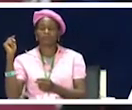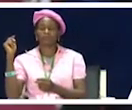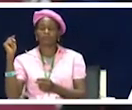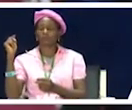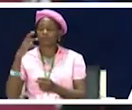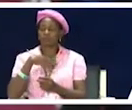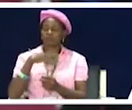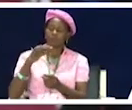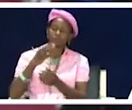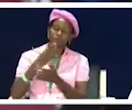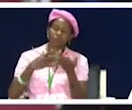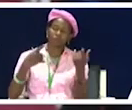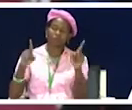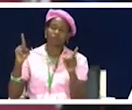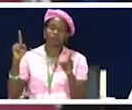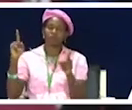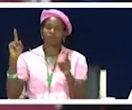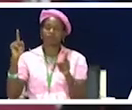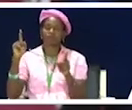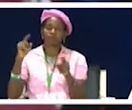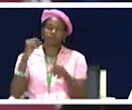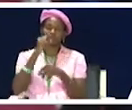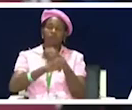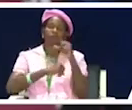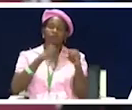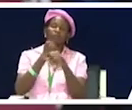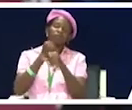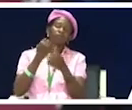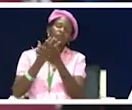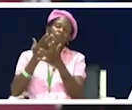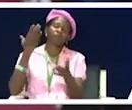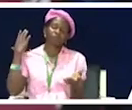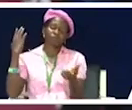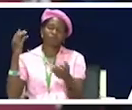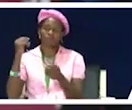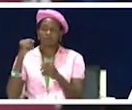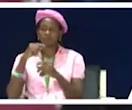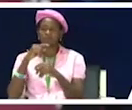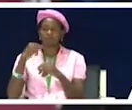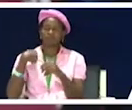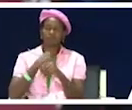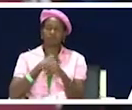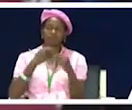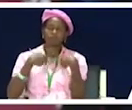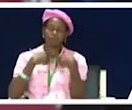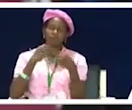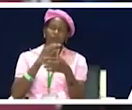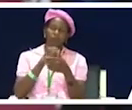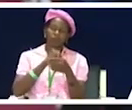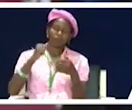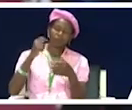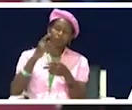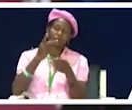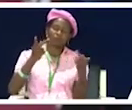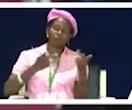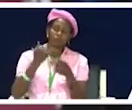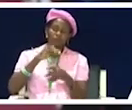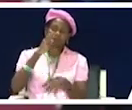An incident happened years ago. We have a place we call International